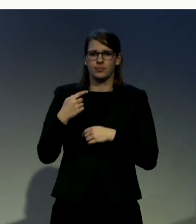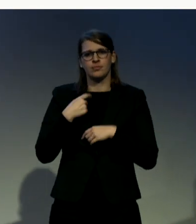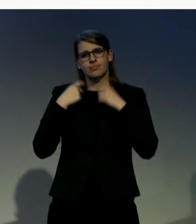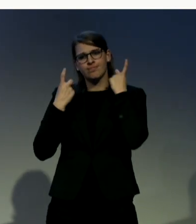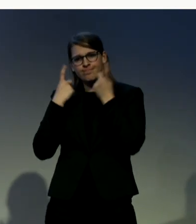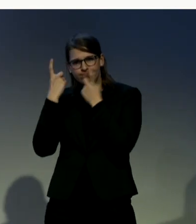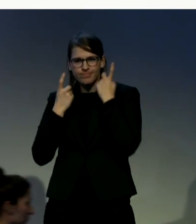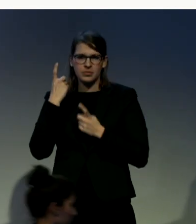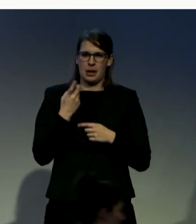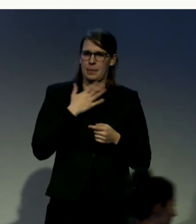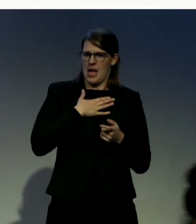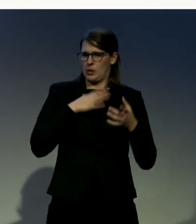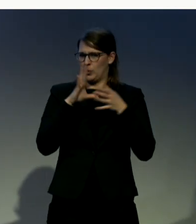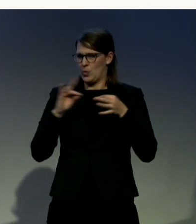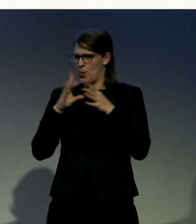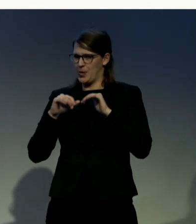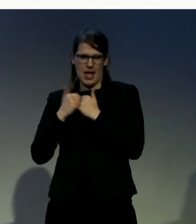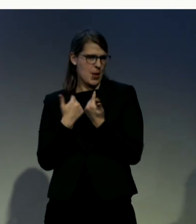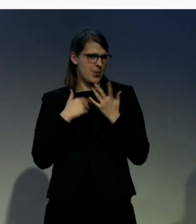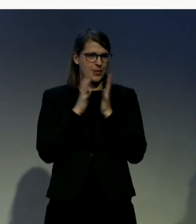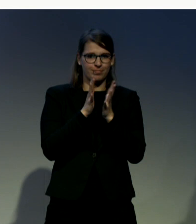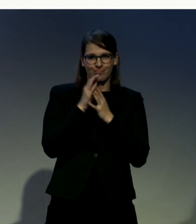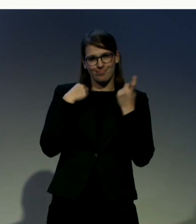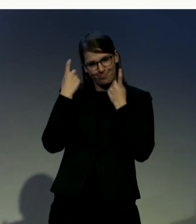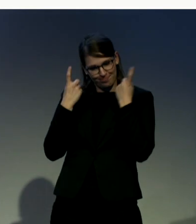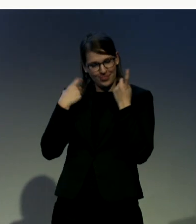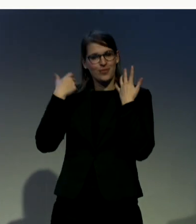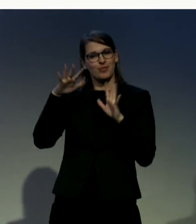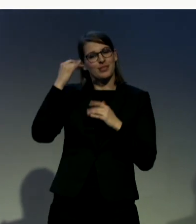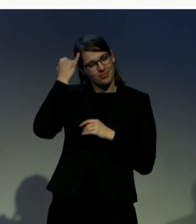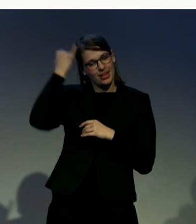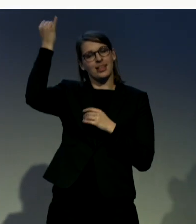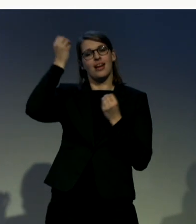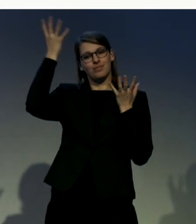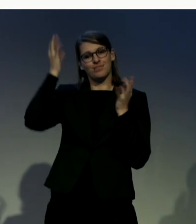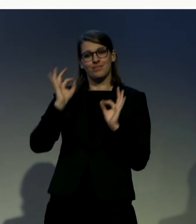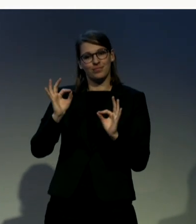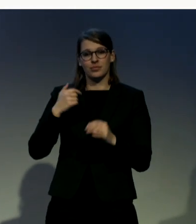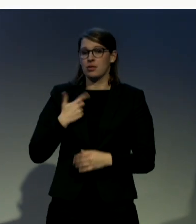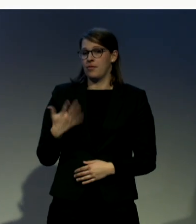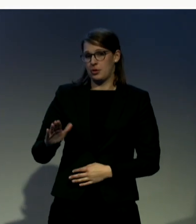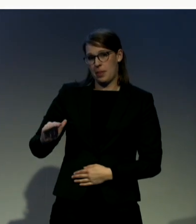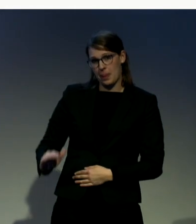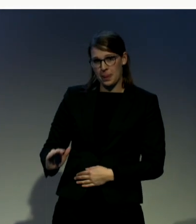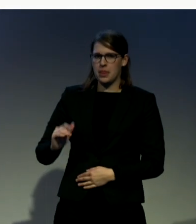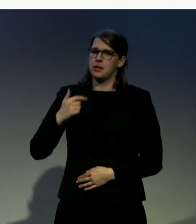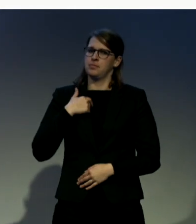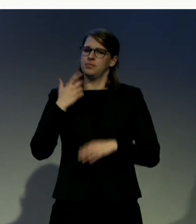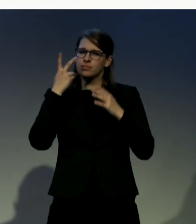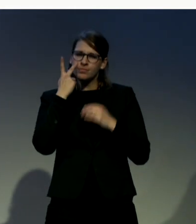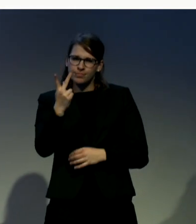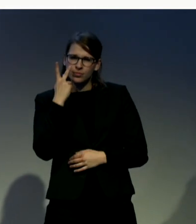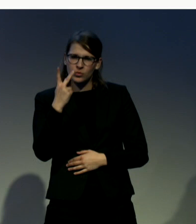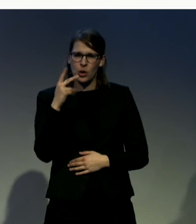got inspired. As a little girl, we used to watch Muhammad Ali. And whenever there was Muhammad Ali, Dad would allow us to